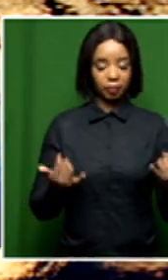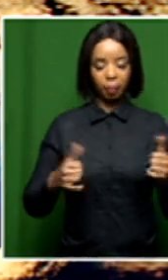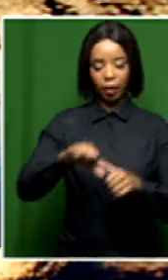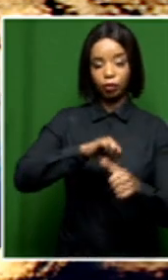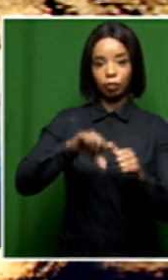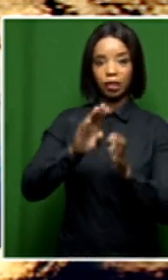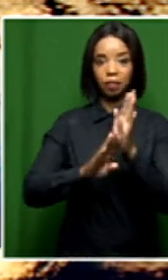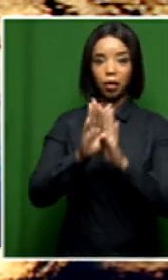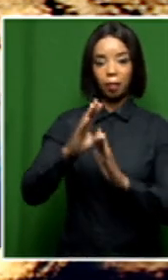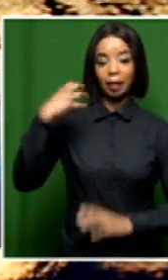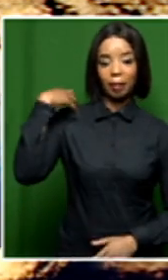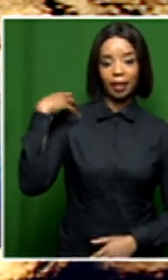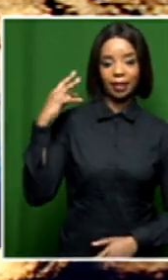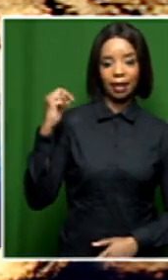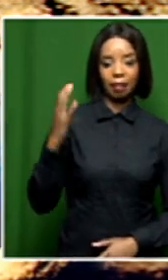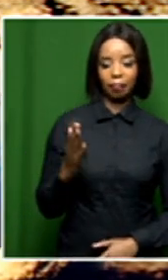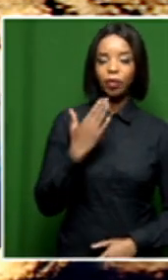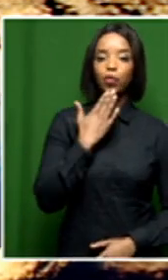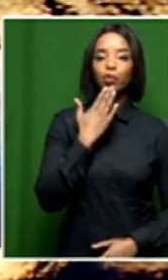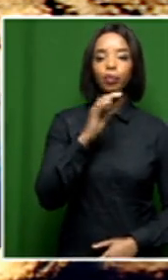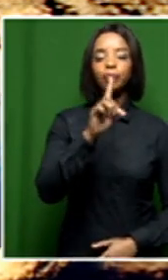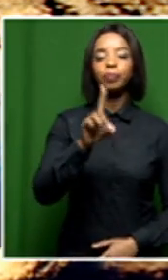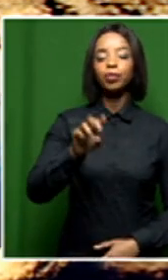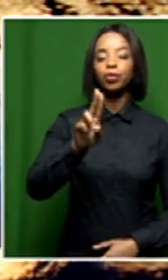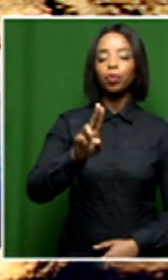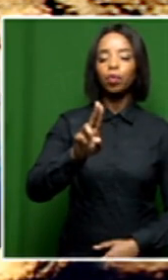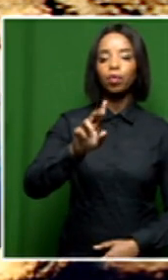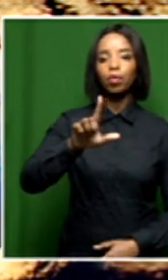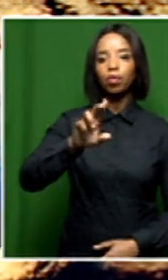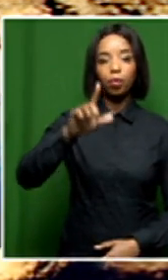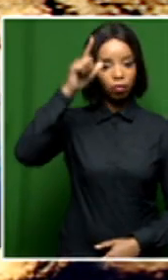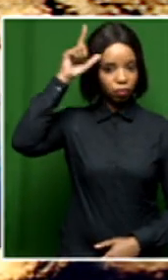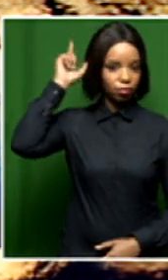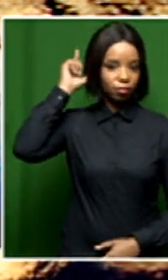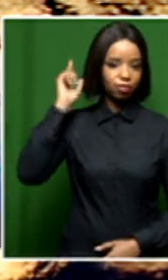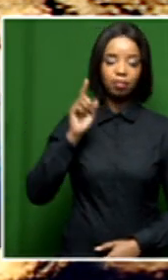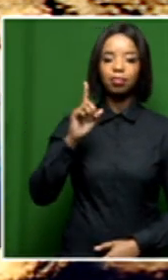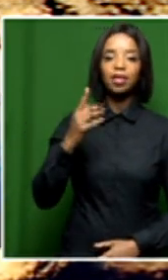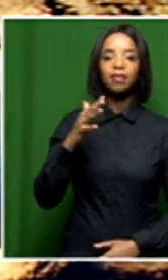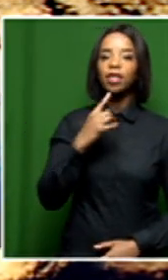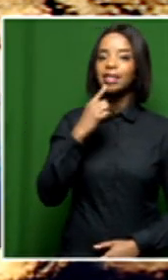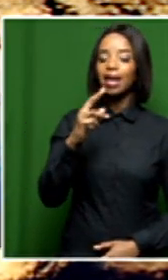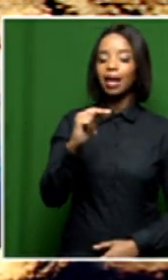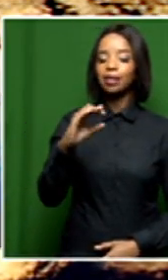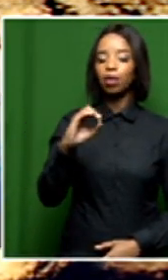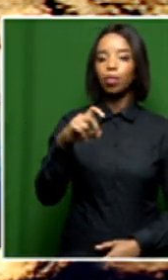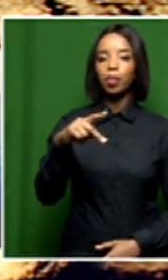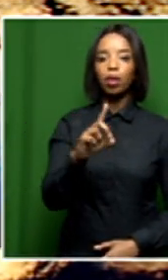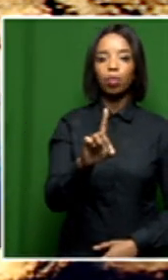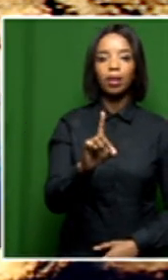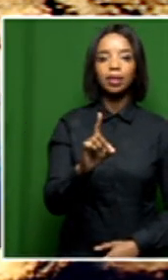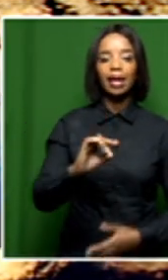Minister Lindiwe Zulu has told the National Council of Provinces, that's the NCOP, that the South African Social Security